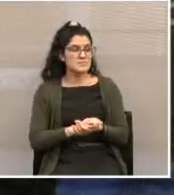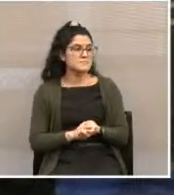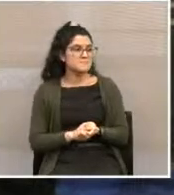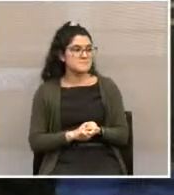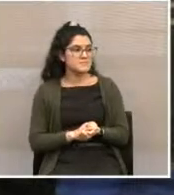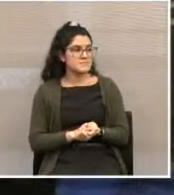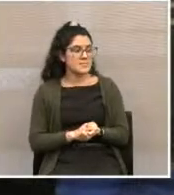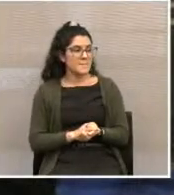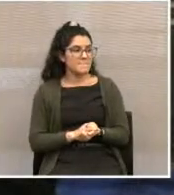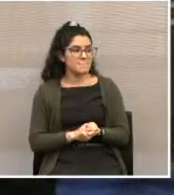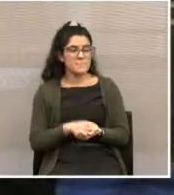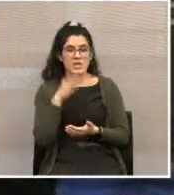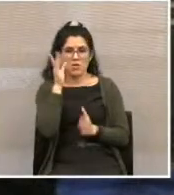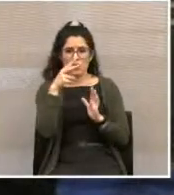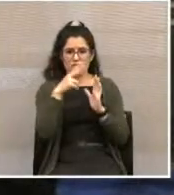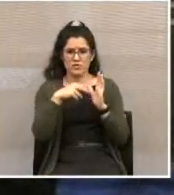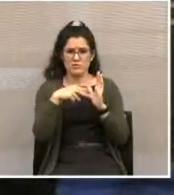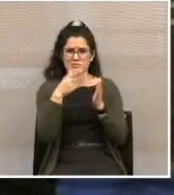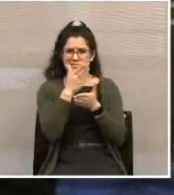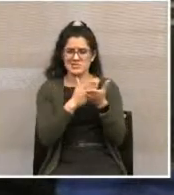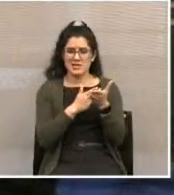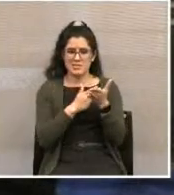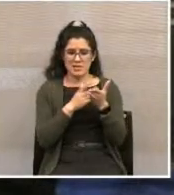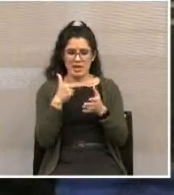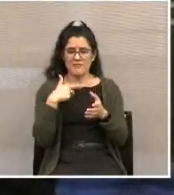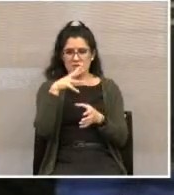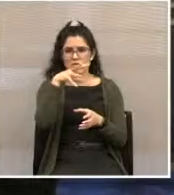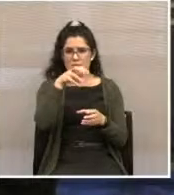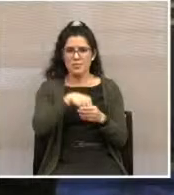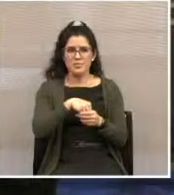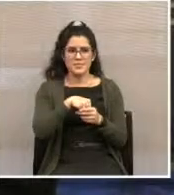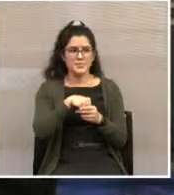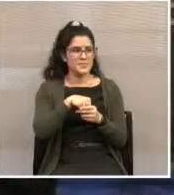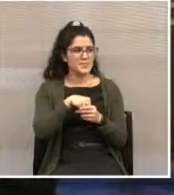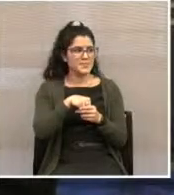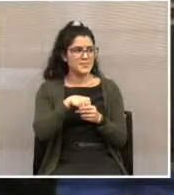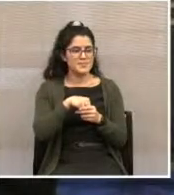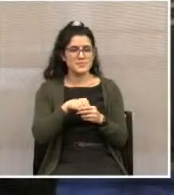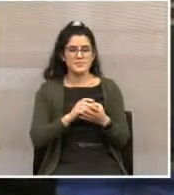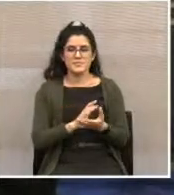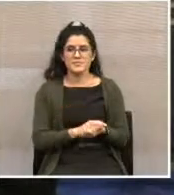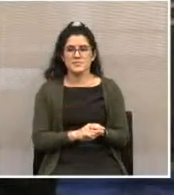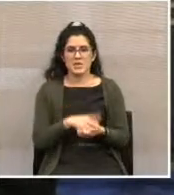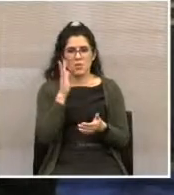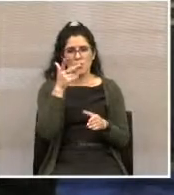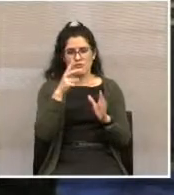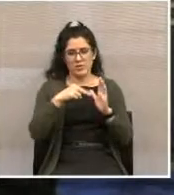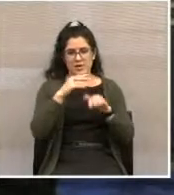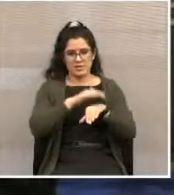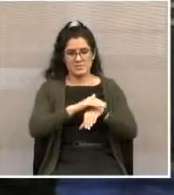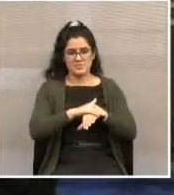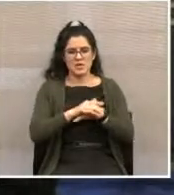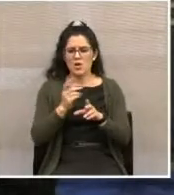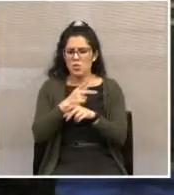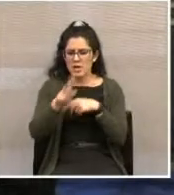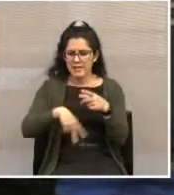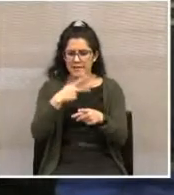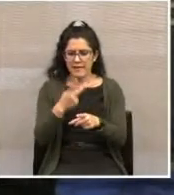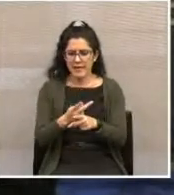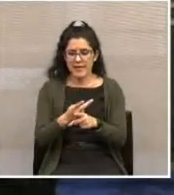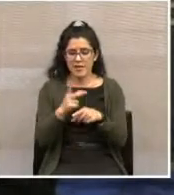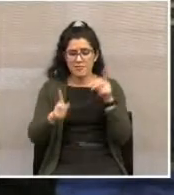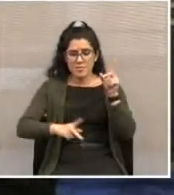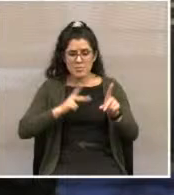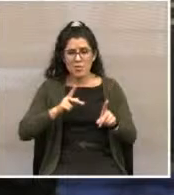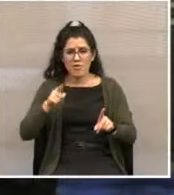I will read you some of the things that have been included in this insert in English. What kind of people are